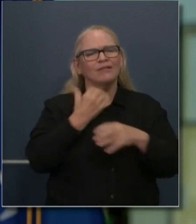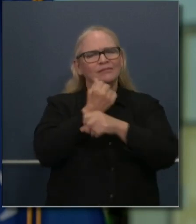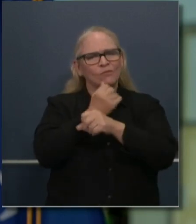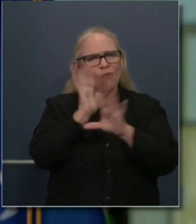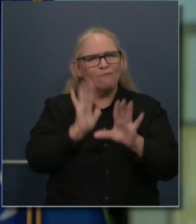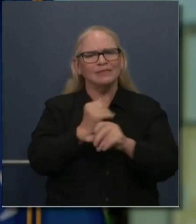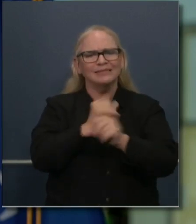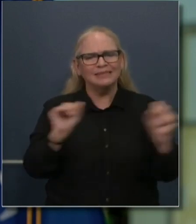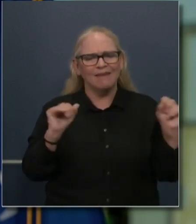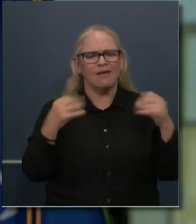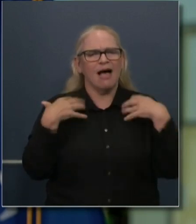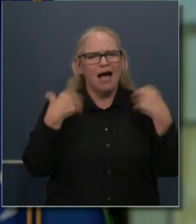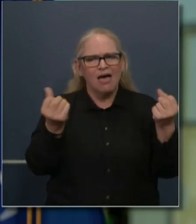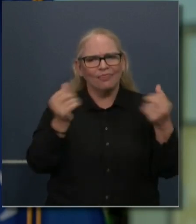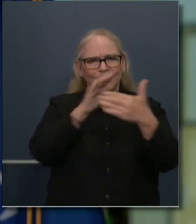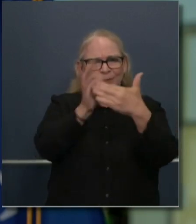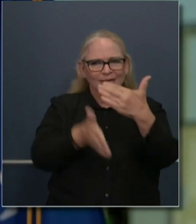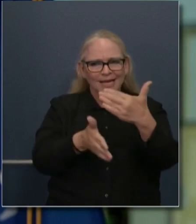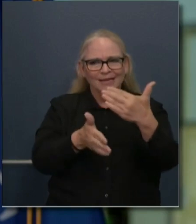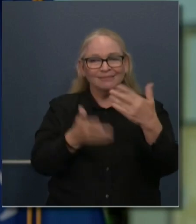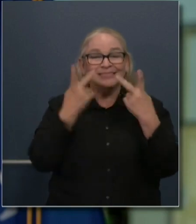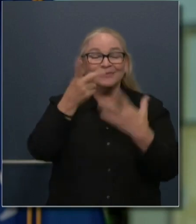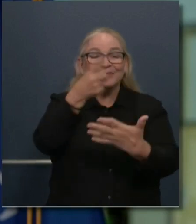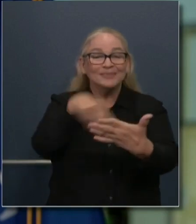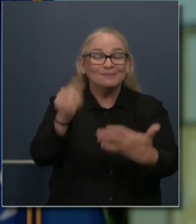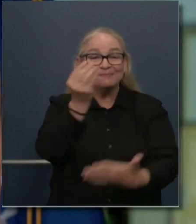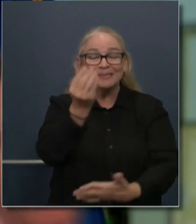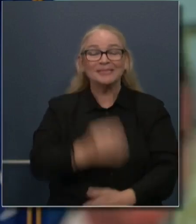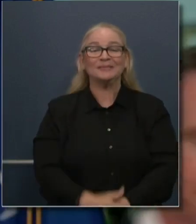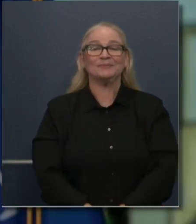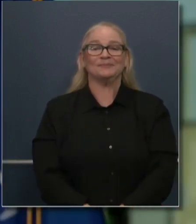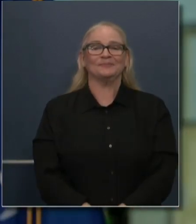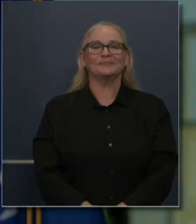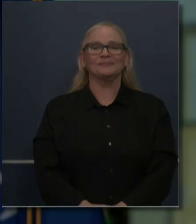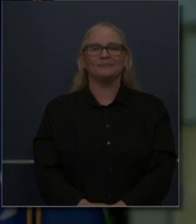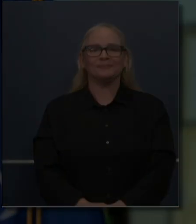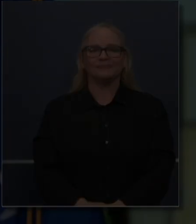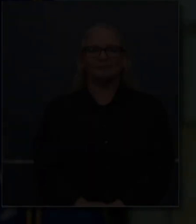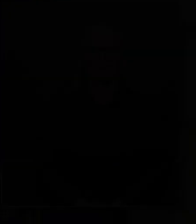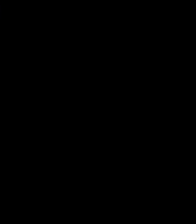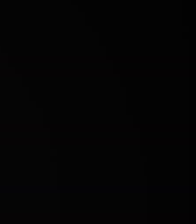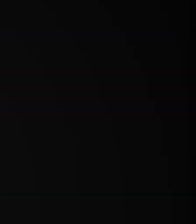and healthy weekend. We'll see you back here on Monday. Take care.